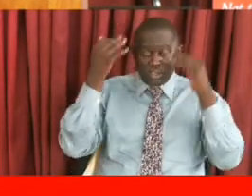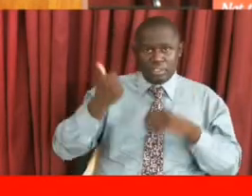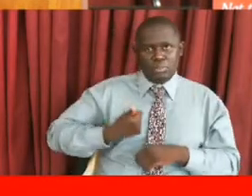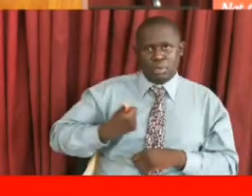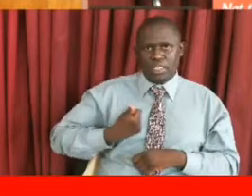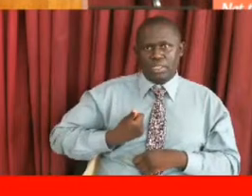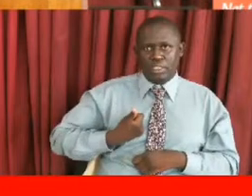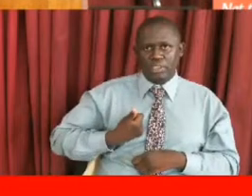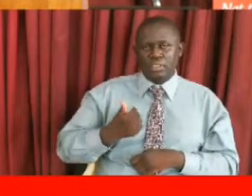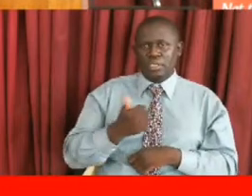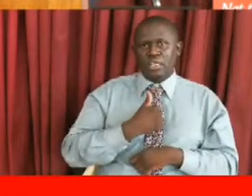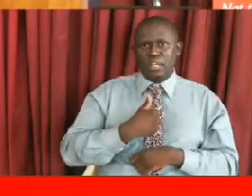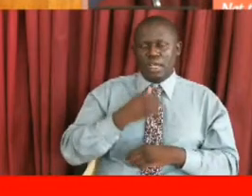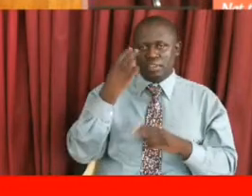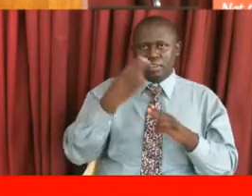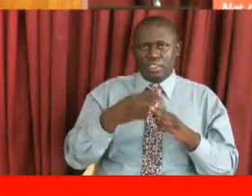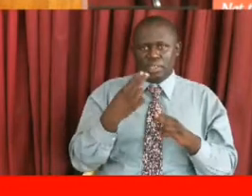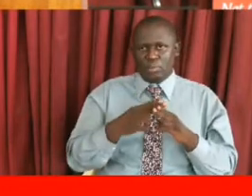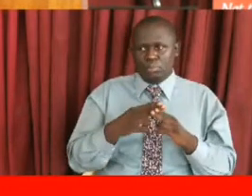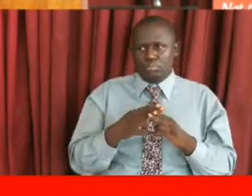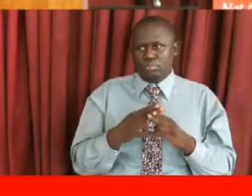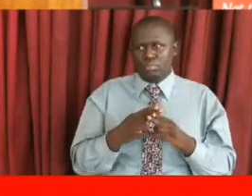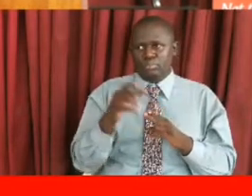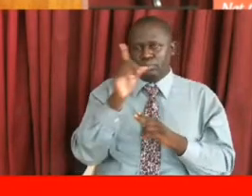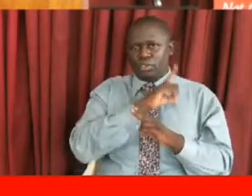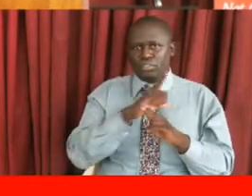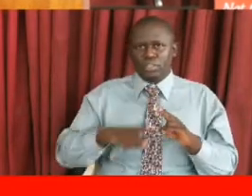bride has the name of